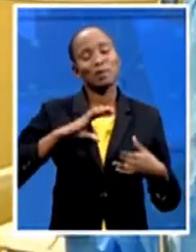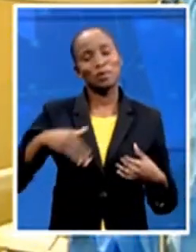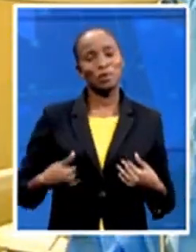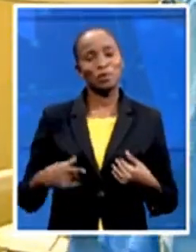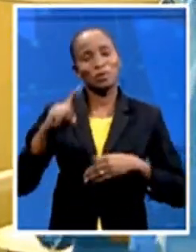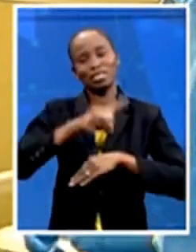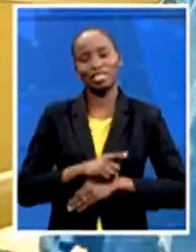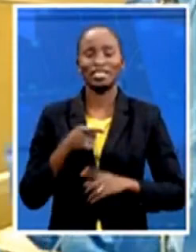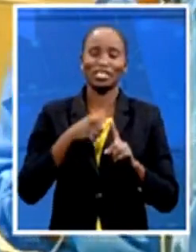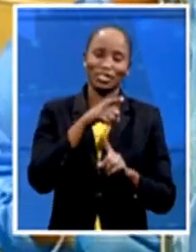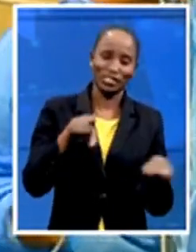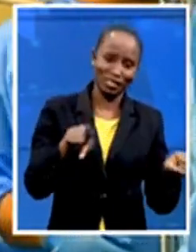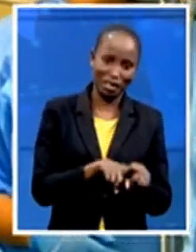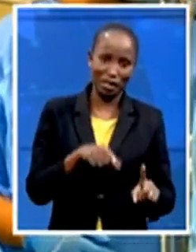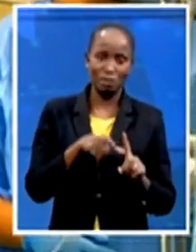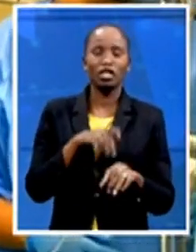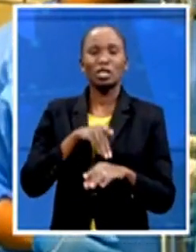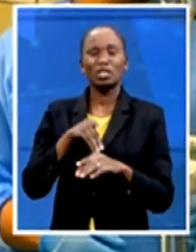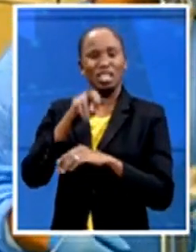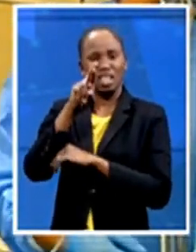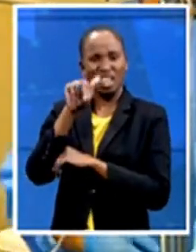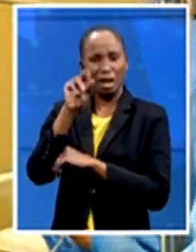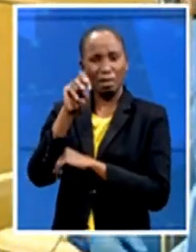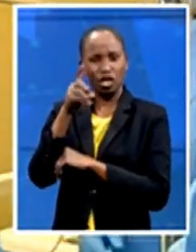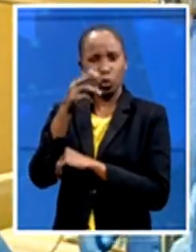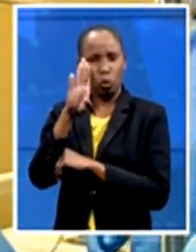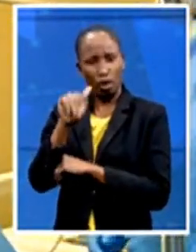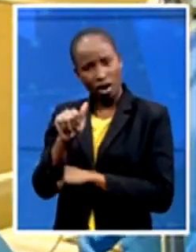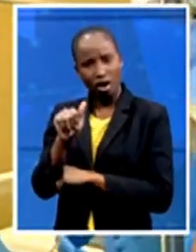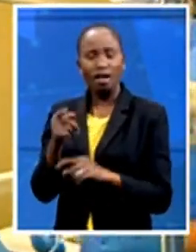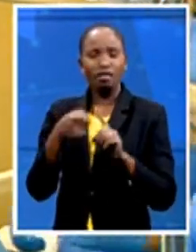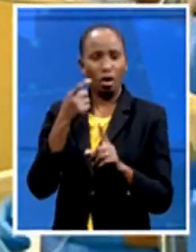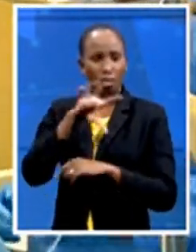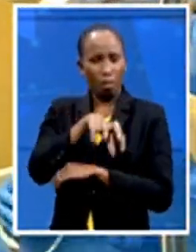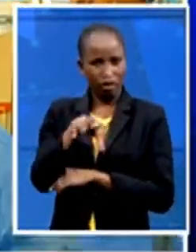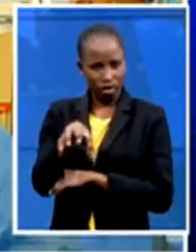other specialist surgeons in the province are spending their Women's Day. Desiree.